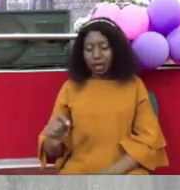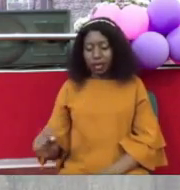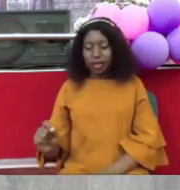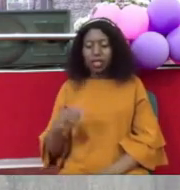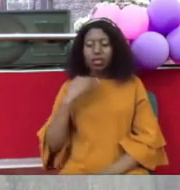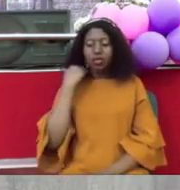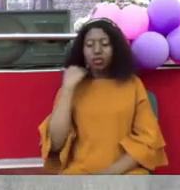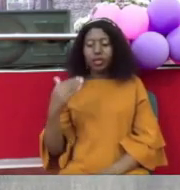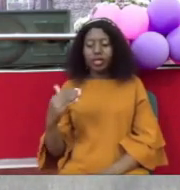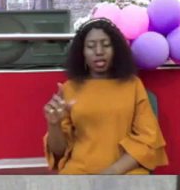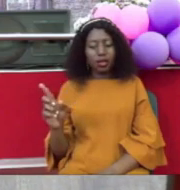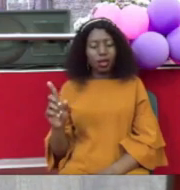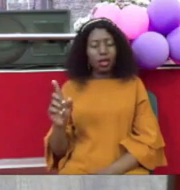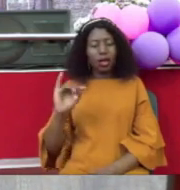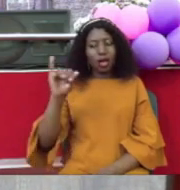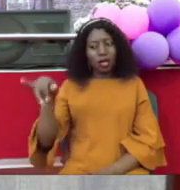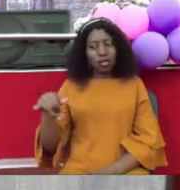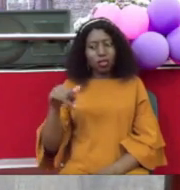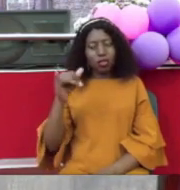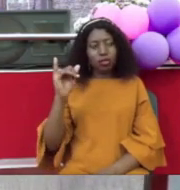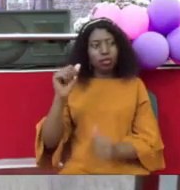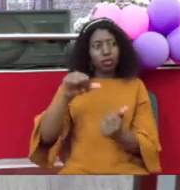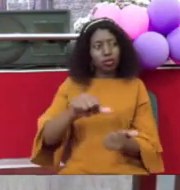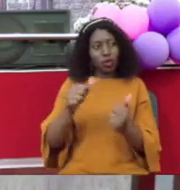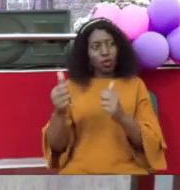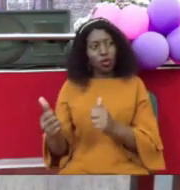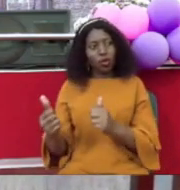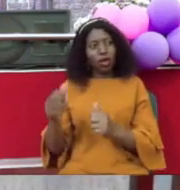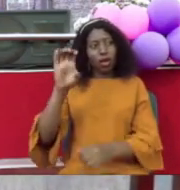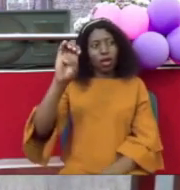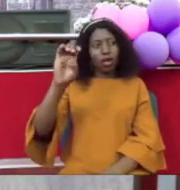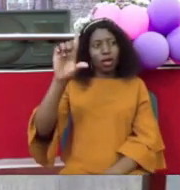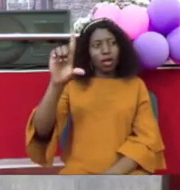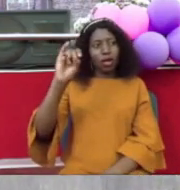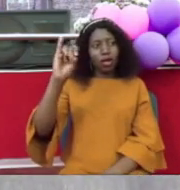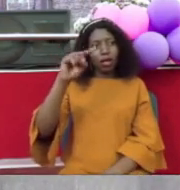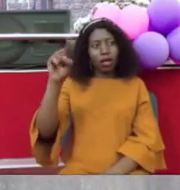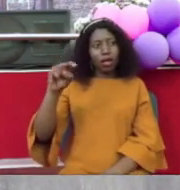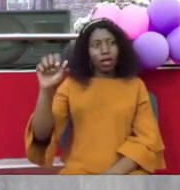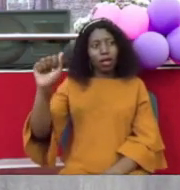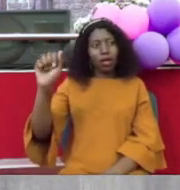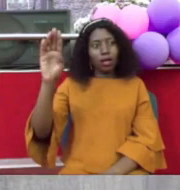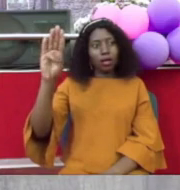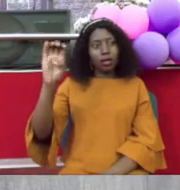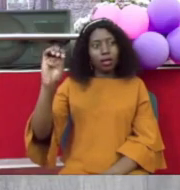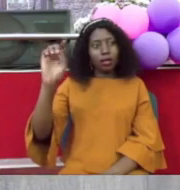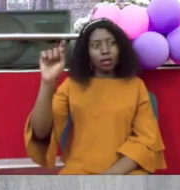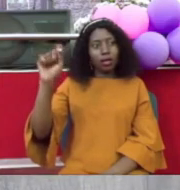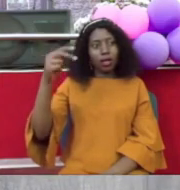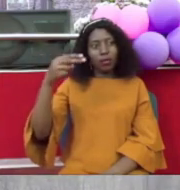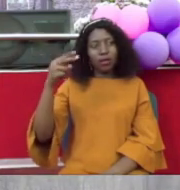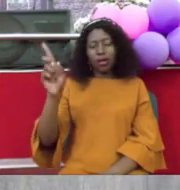It was not written to Peter, John, Elizabeth. Kuandikiwa Petero, Yohana, Elizabeth. It was written to